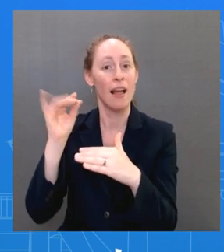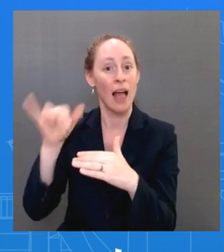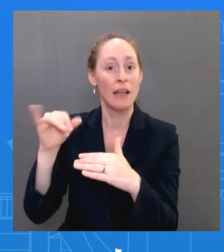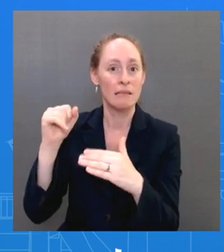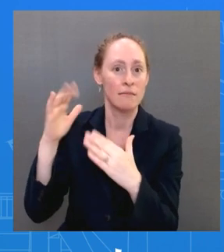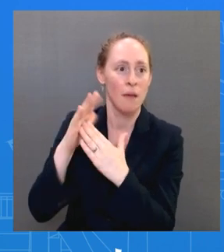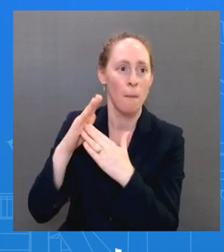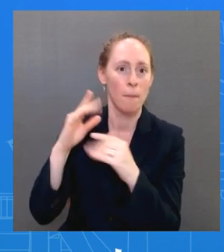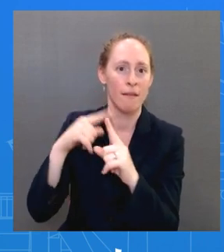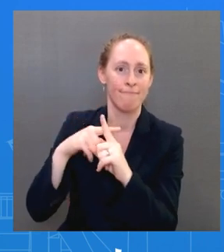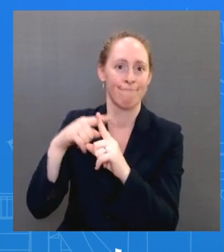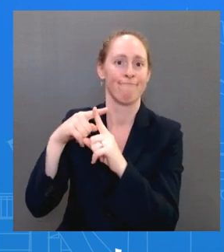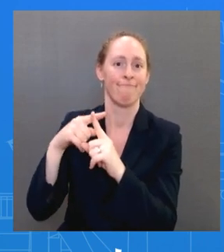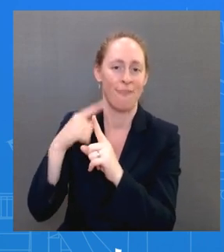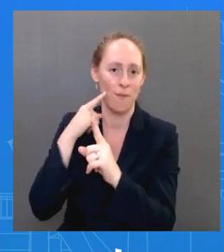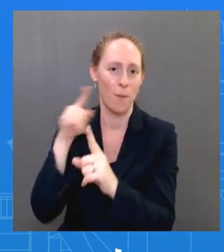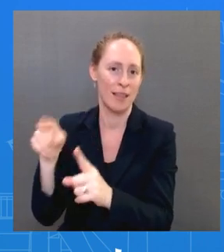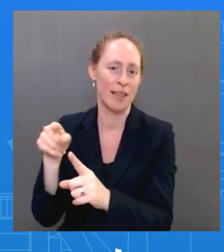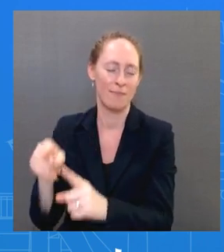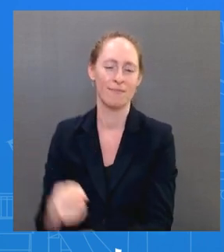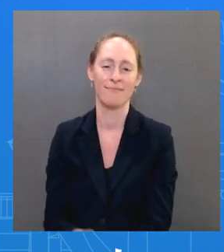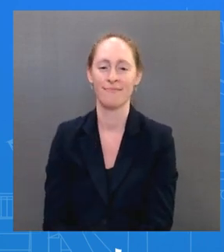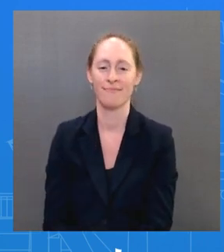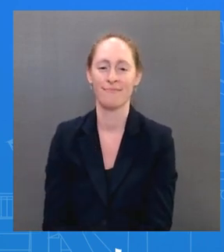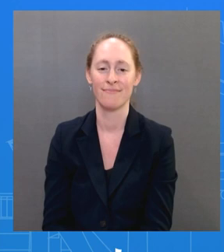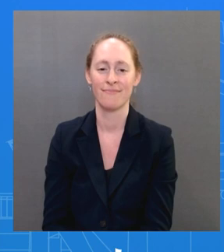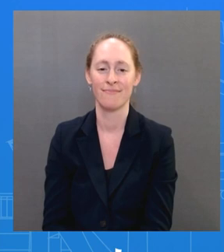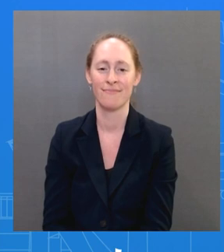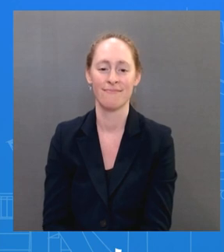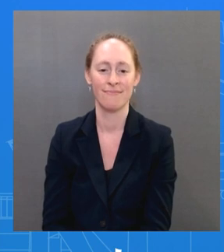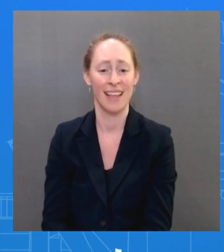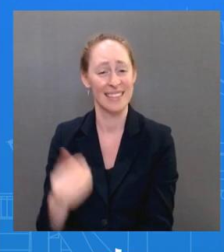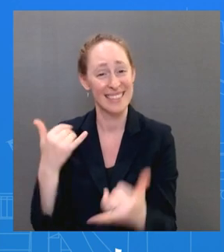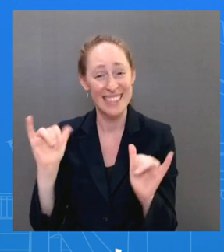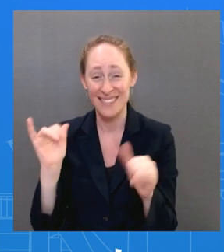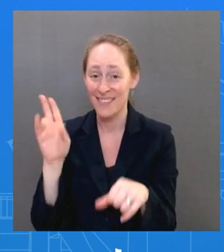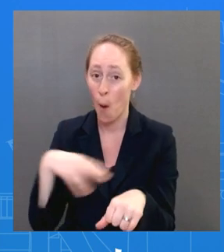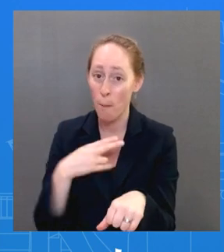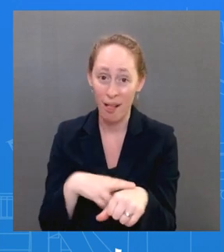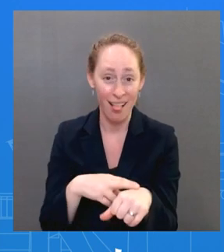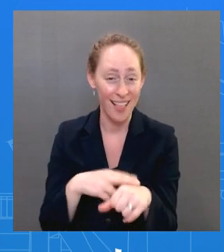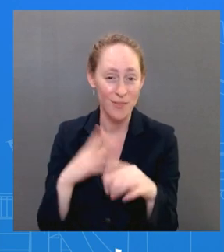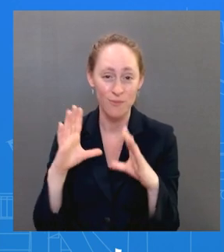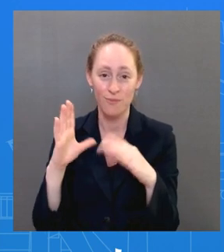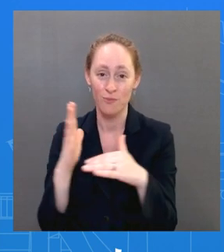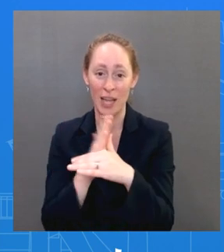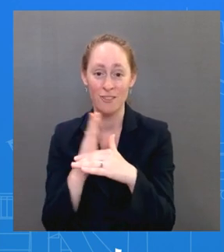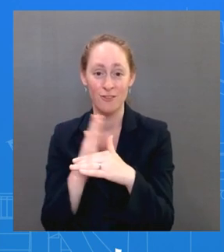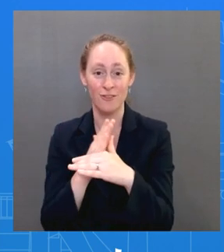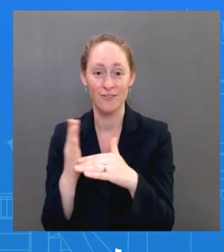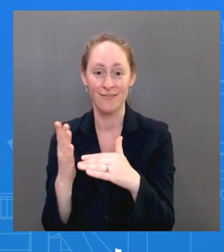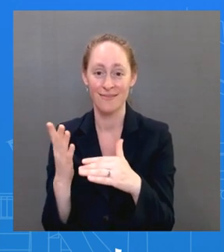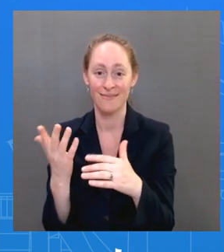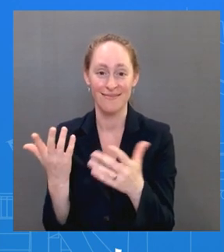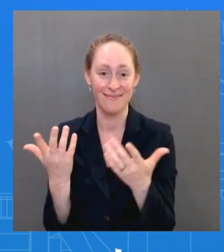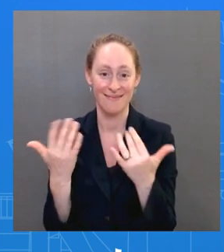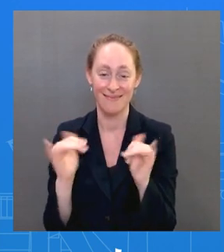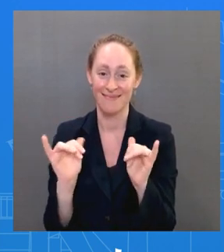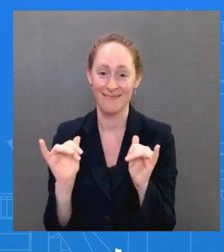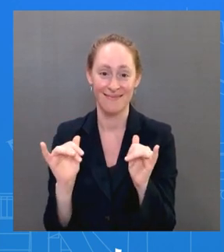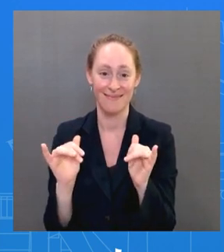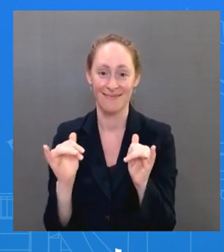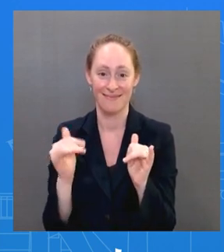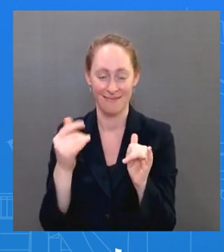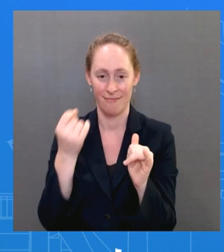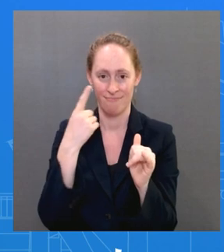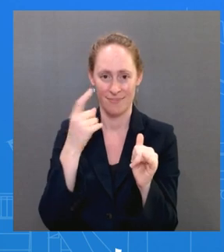And has remained in the normal range. So you can read that in two different ways. If we try to parse it, it was in the normal range and has remained